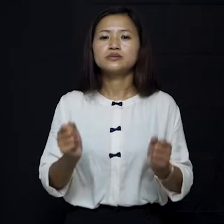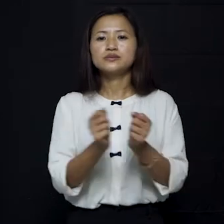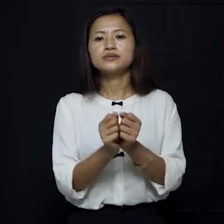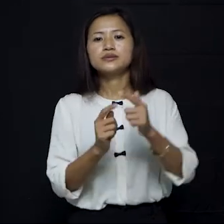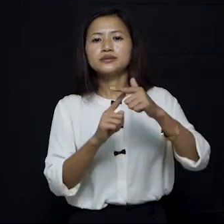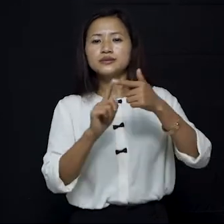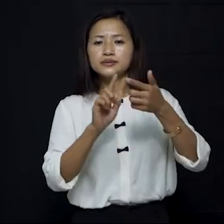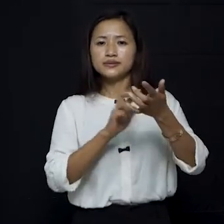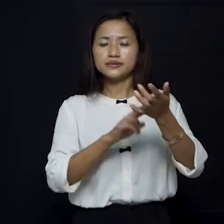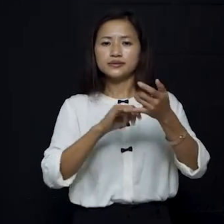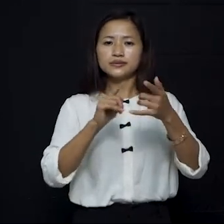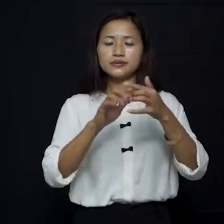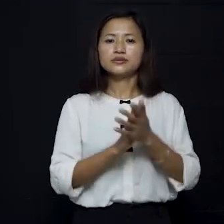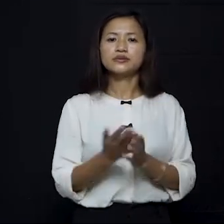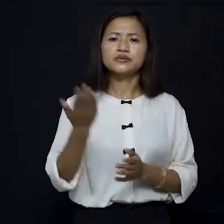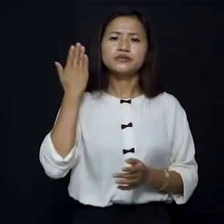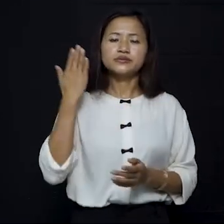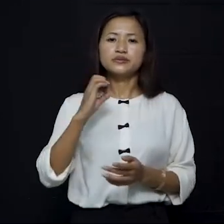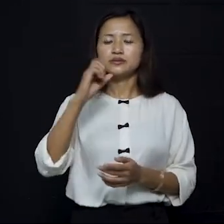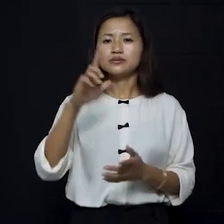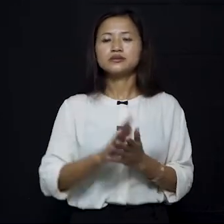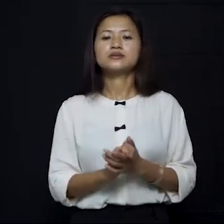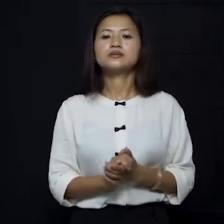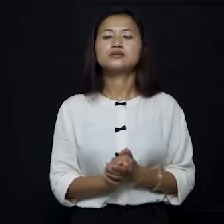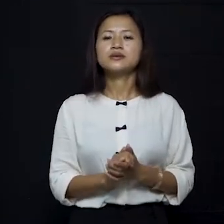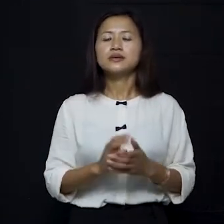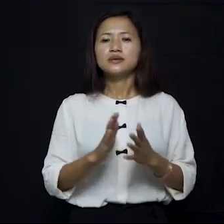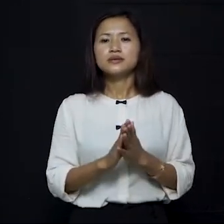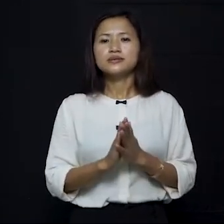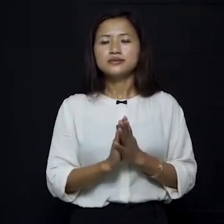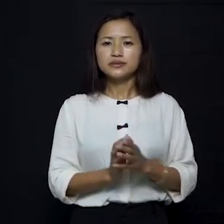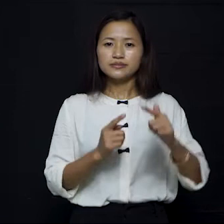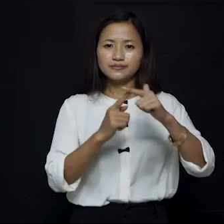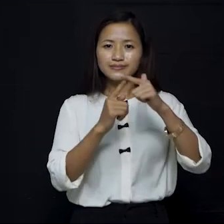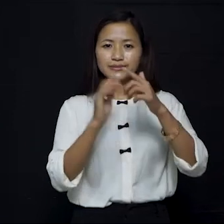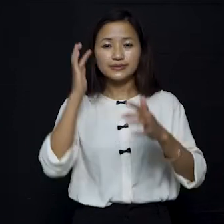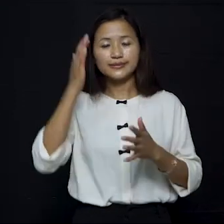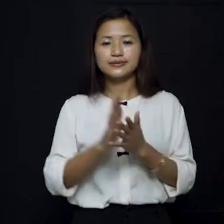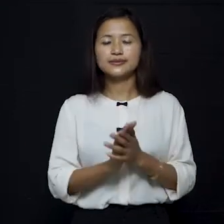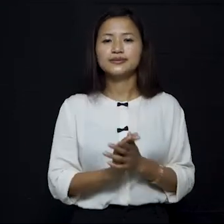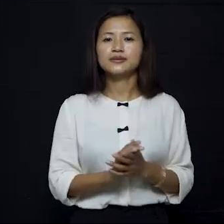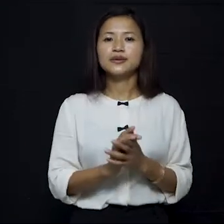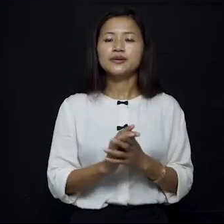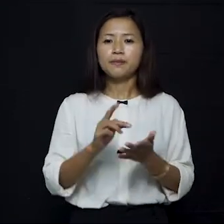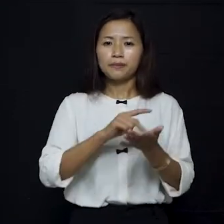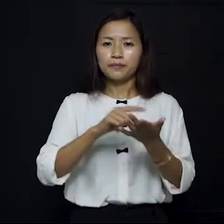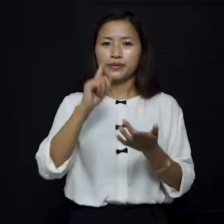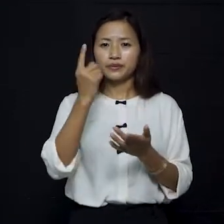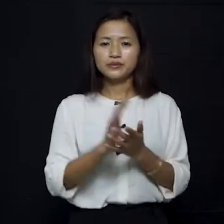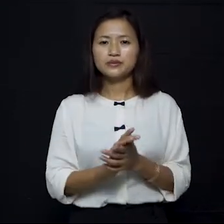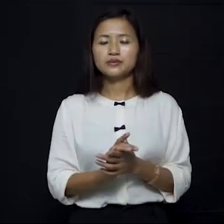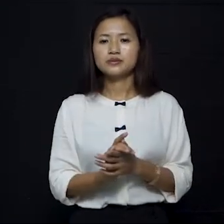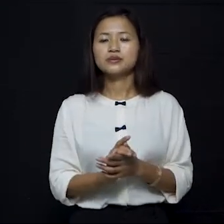tenses today, because in the previous class we did tenses and their uses part 1, and today we are doing tenses and